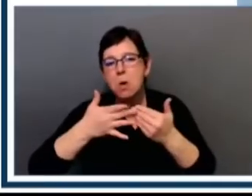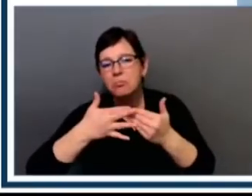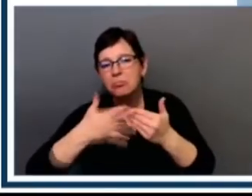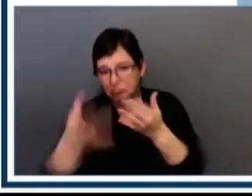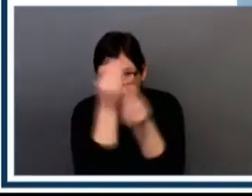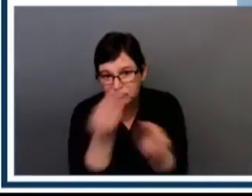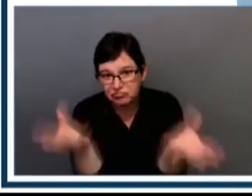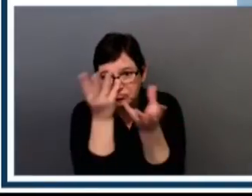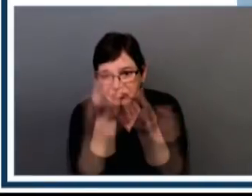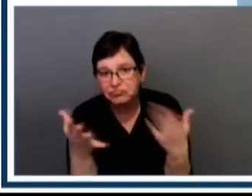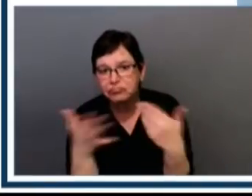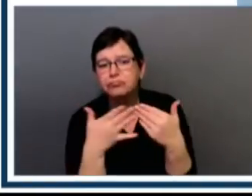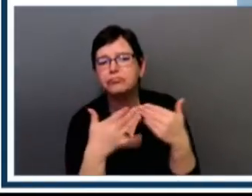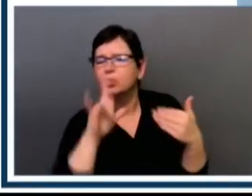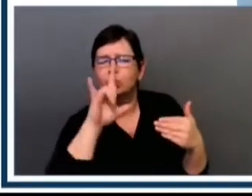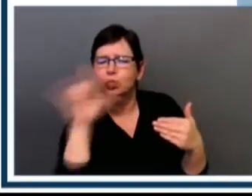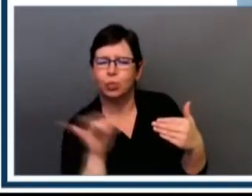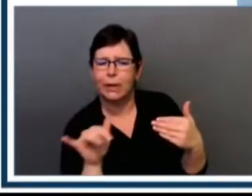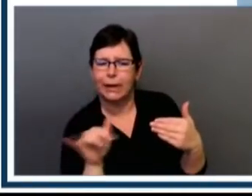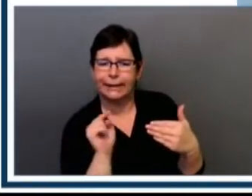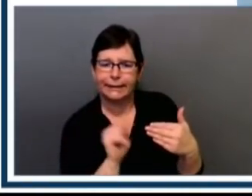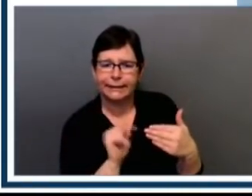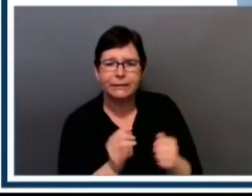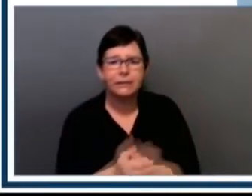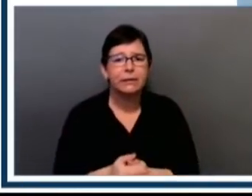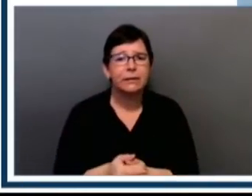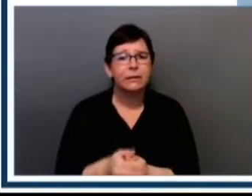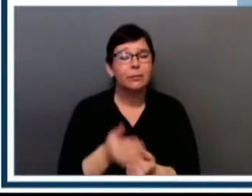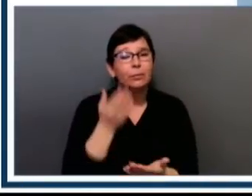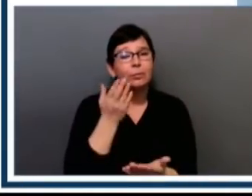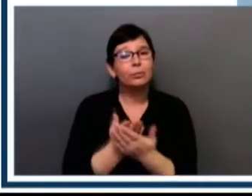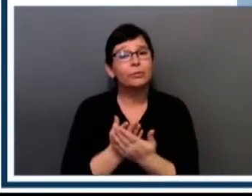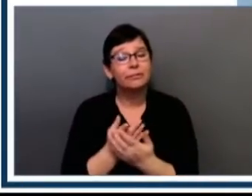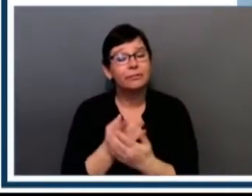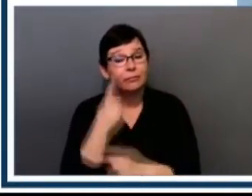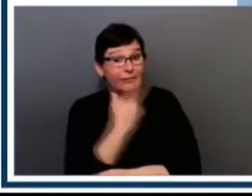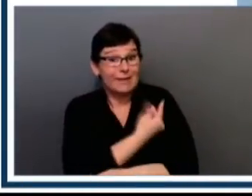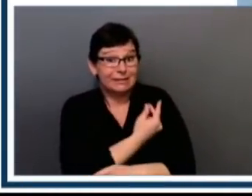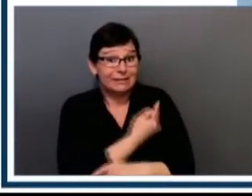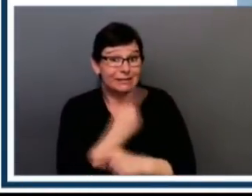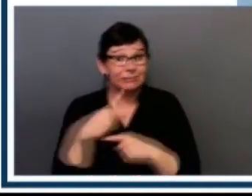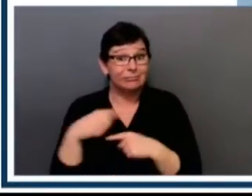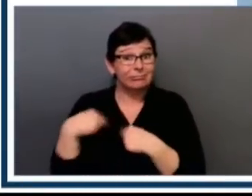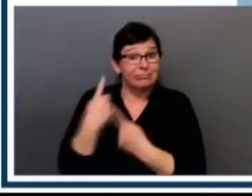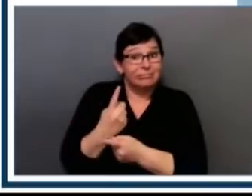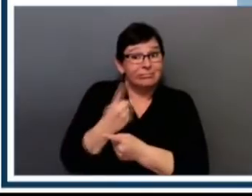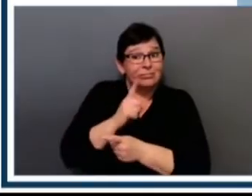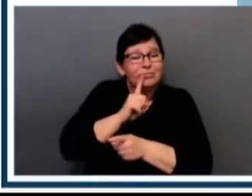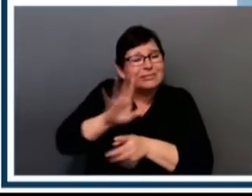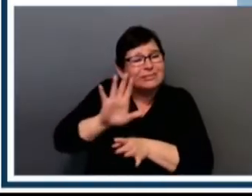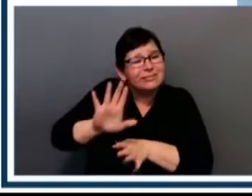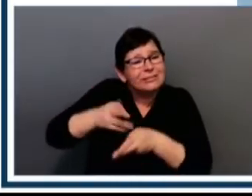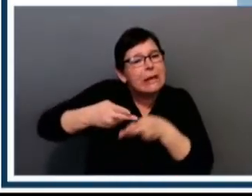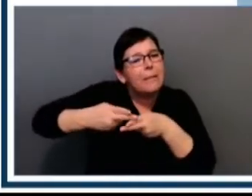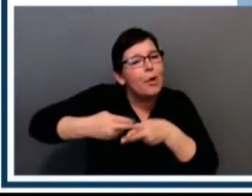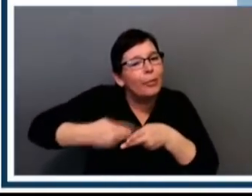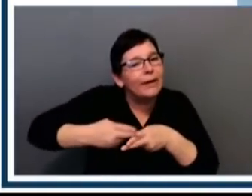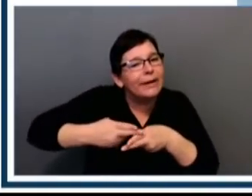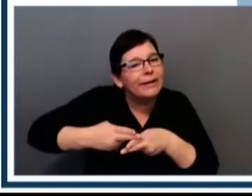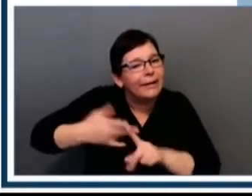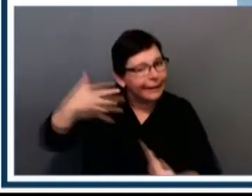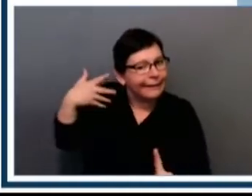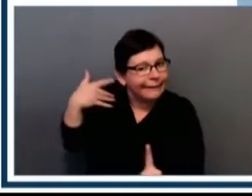5 months, we're in a place now where it's no longer required for day-to-day activities. Most people 18 and over have had